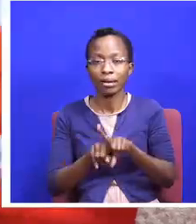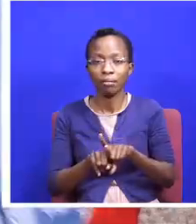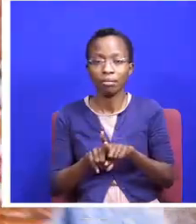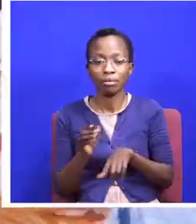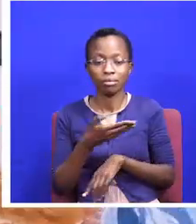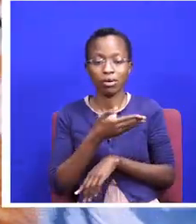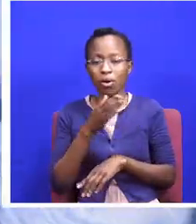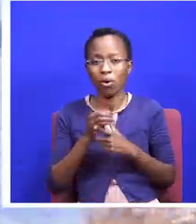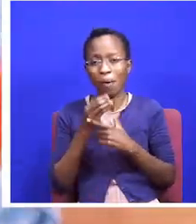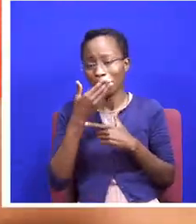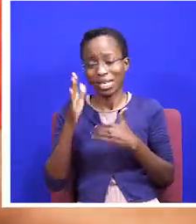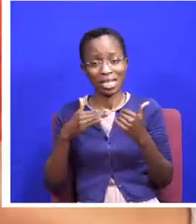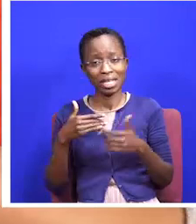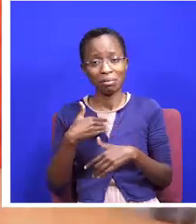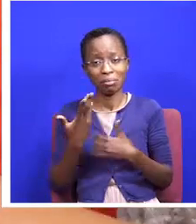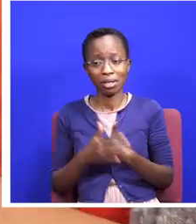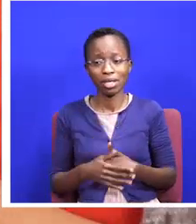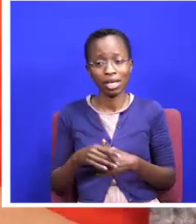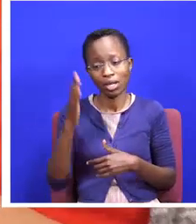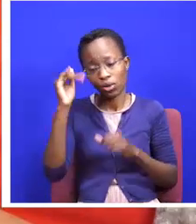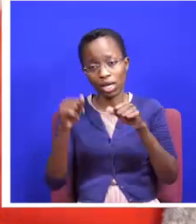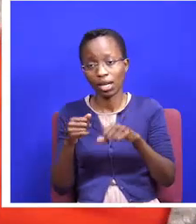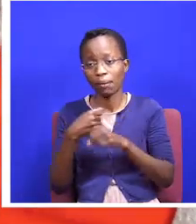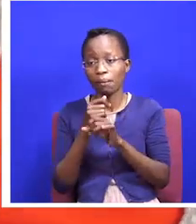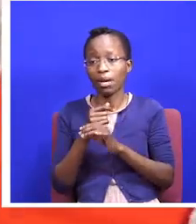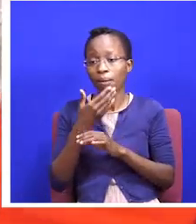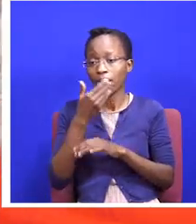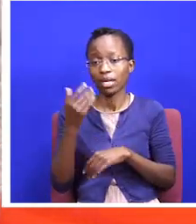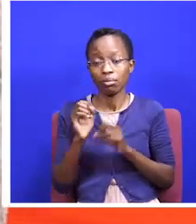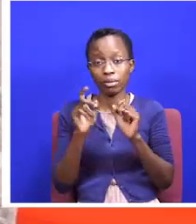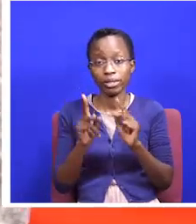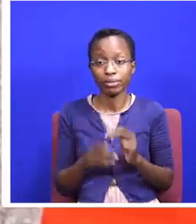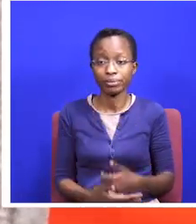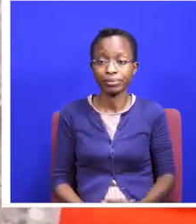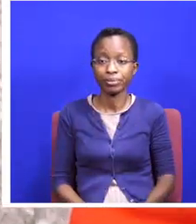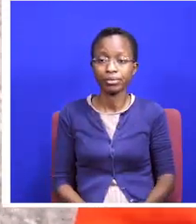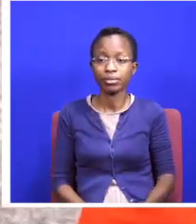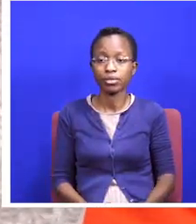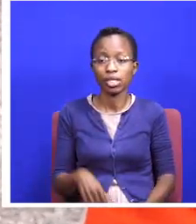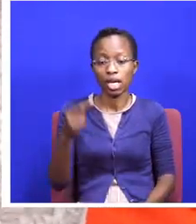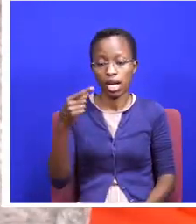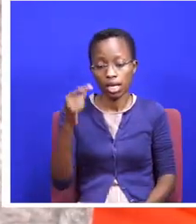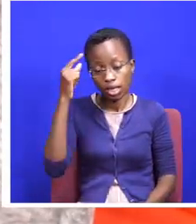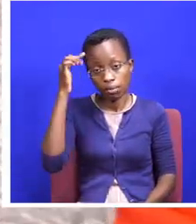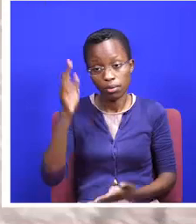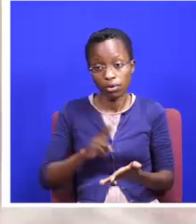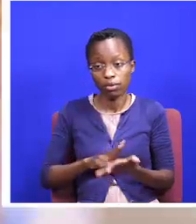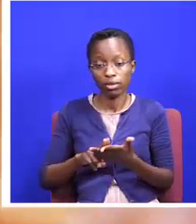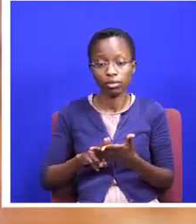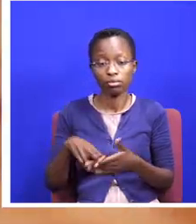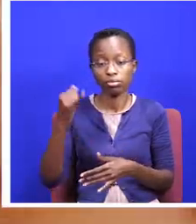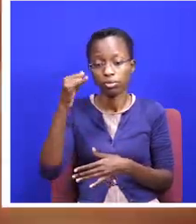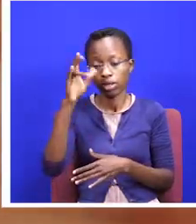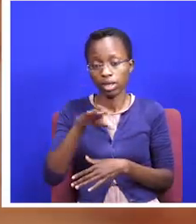will look something like this, or even better. I know you can make something even better, all right? So write the memory